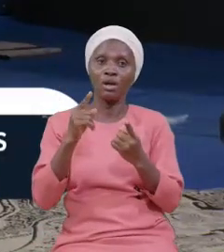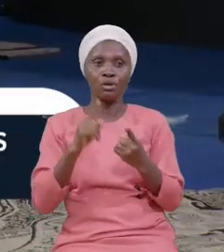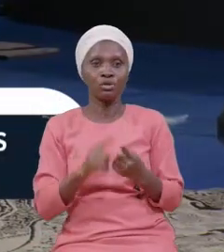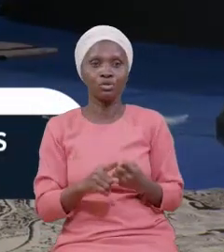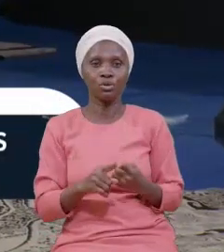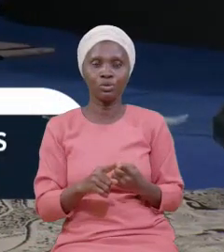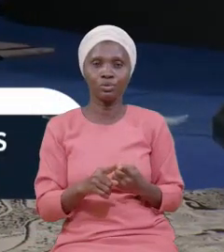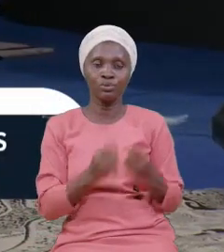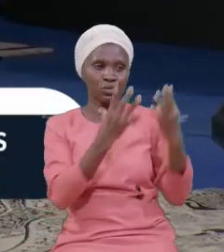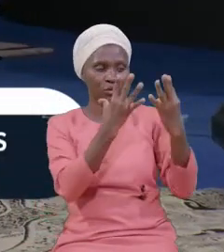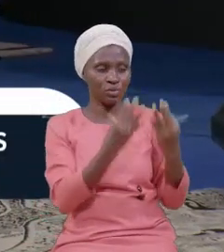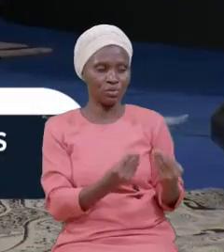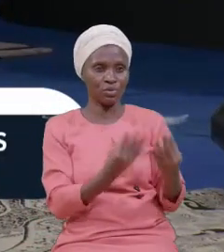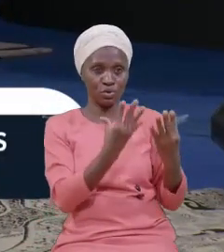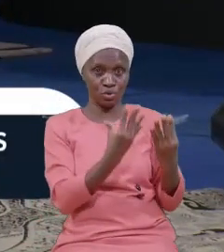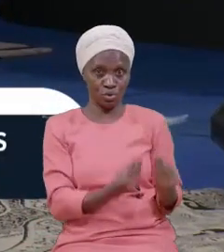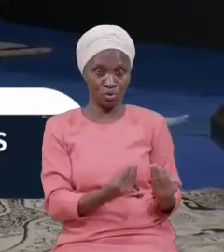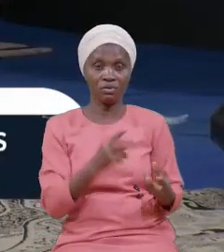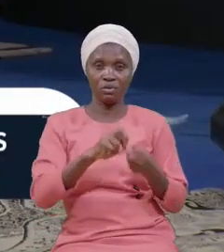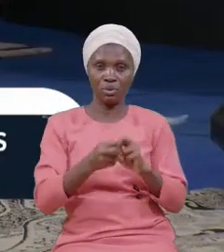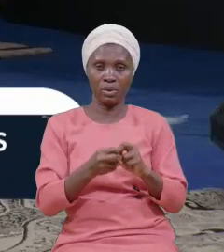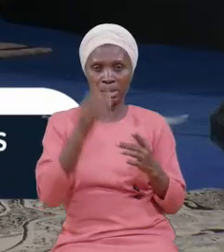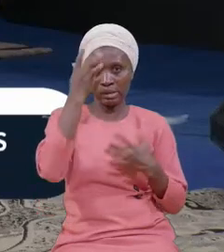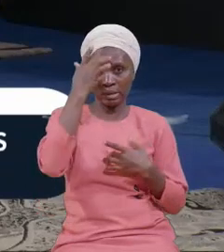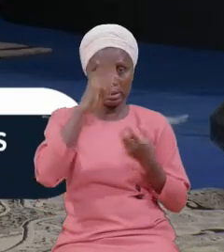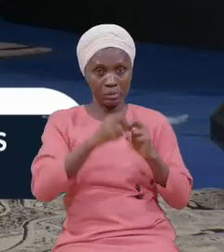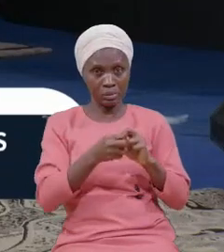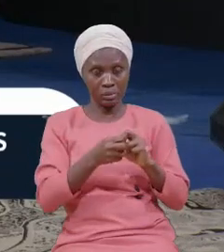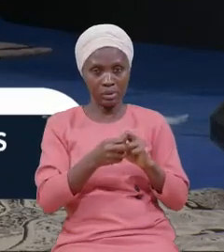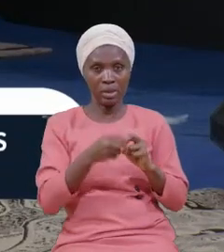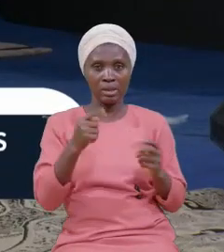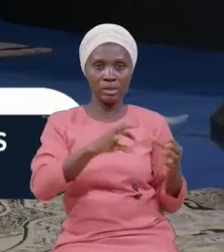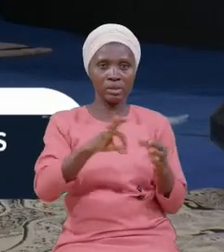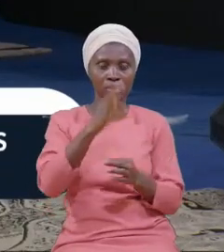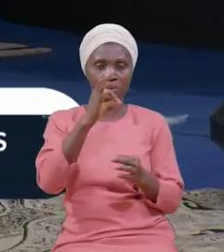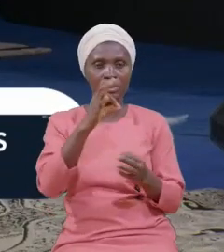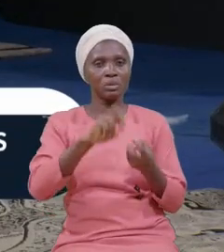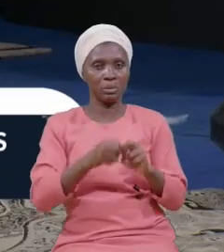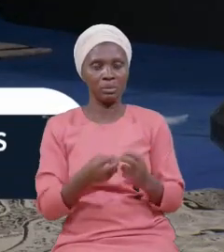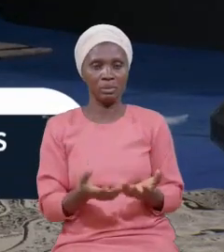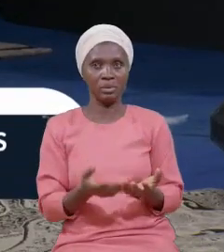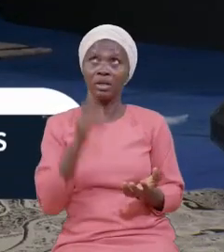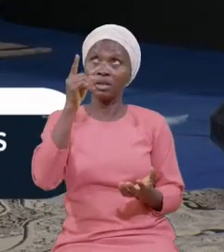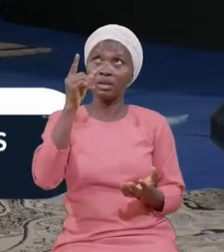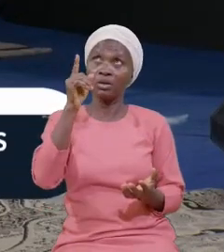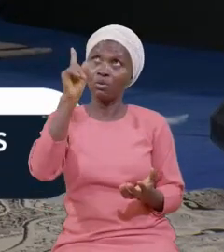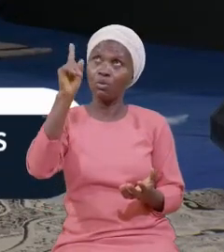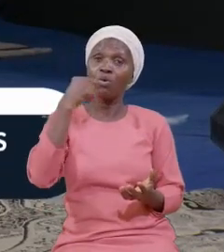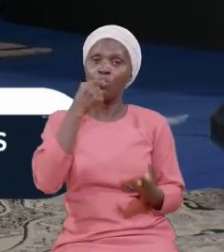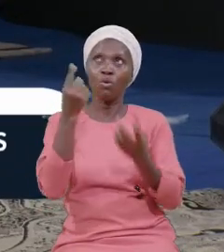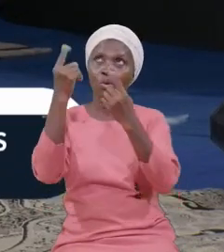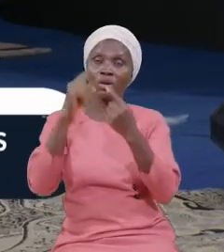problem, the sickness problem, the spirit problem, the one that came to relieve us and